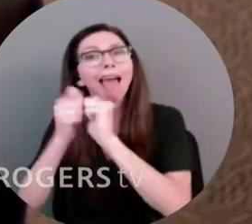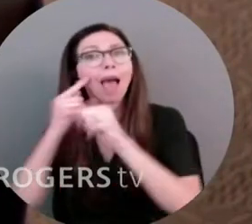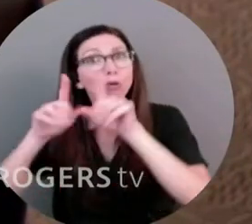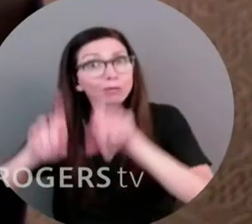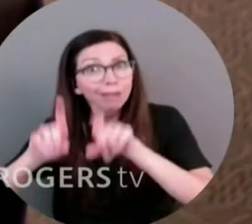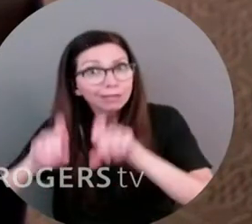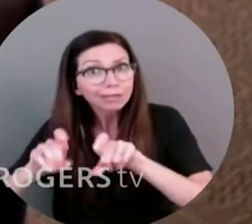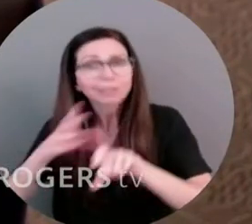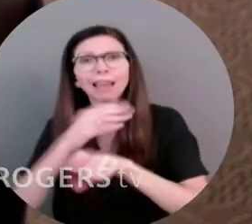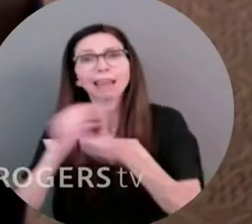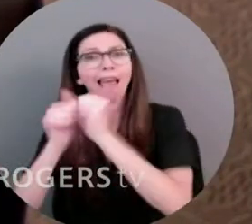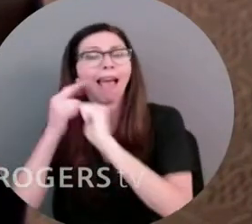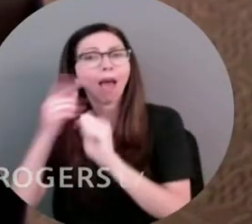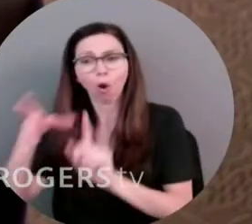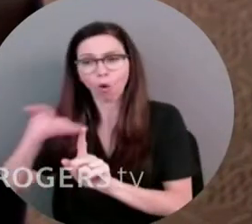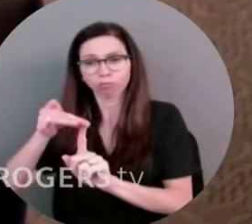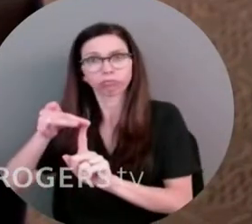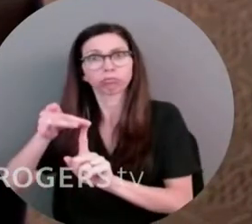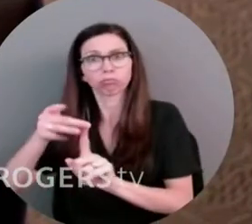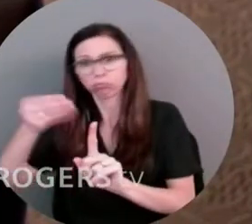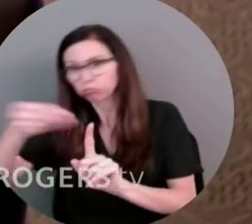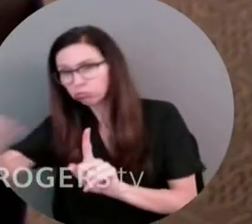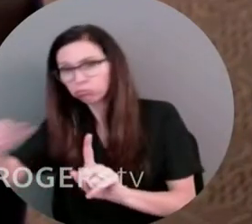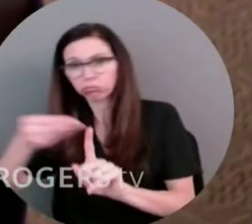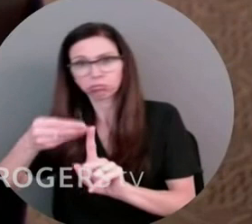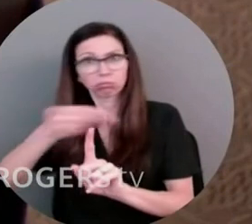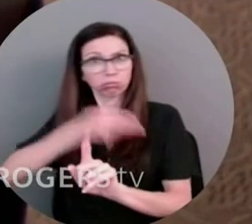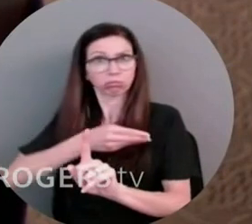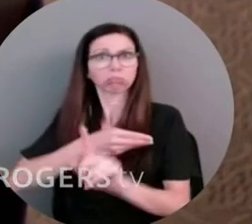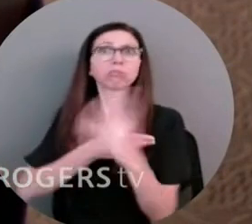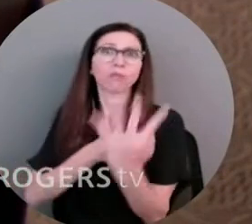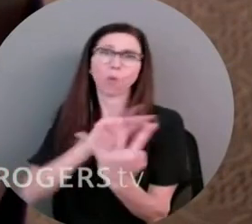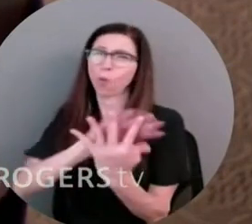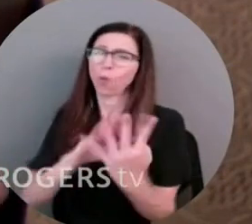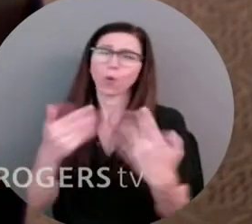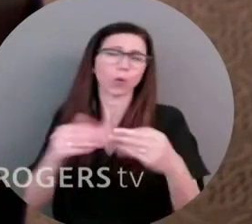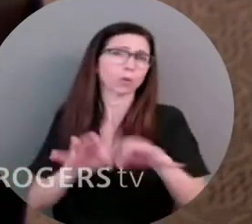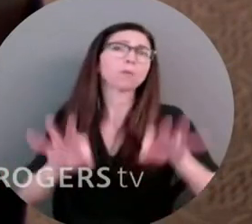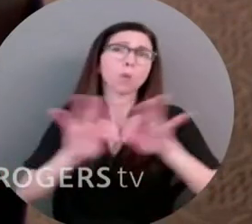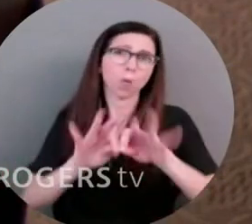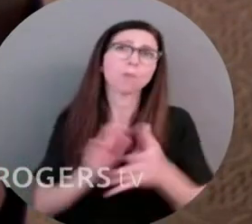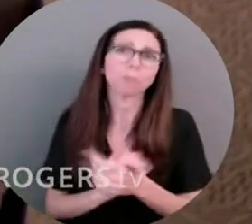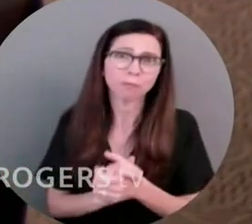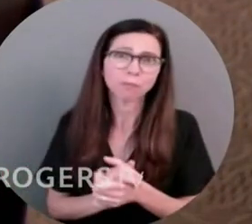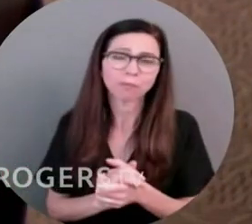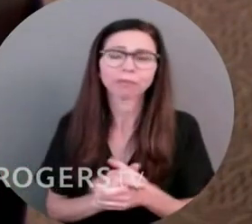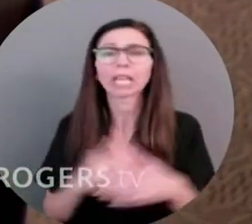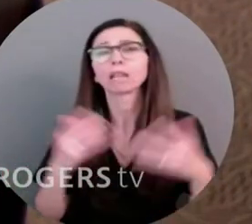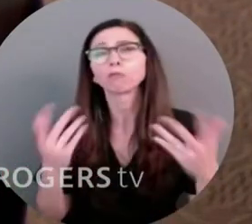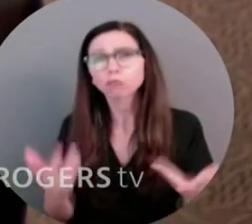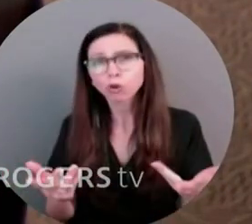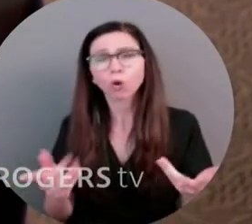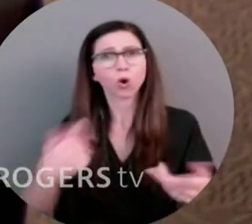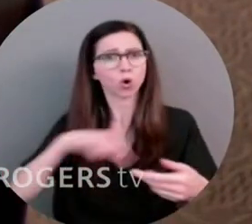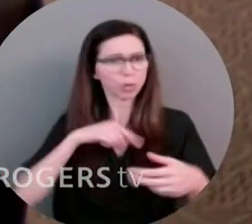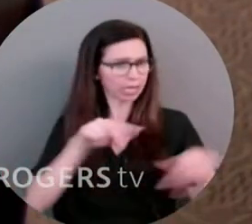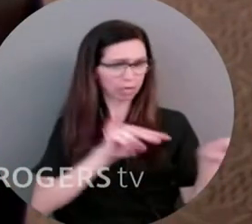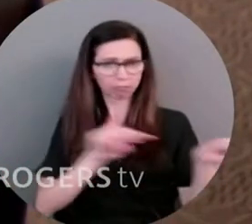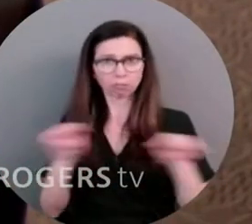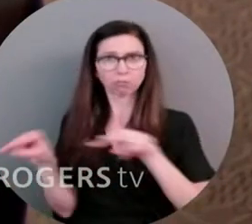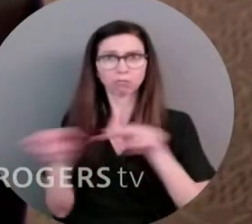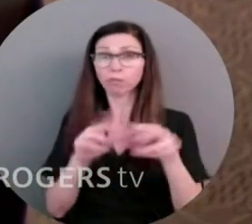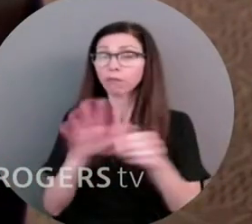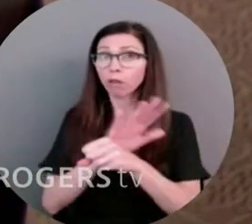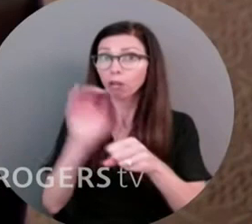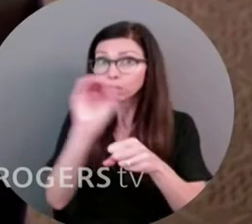so what we're doing then is looking at the same things across the province, but the picture